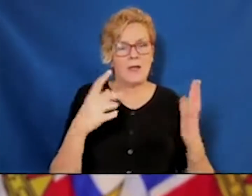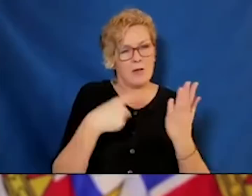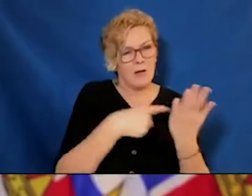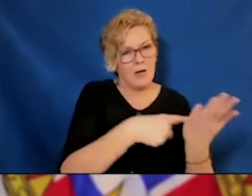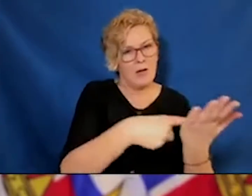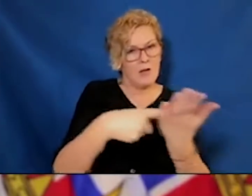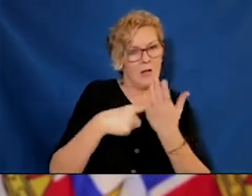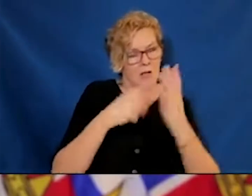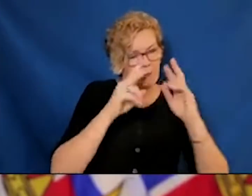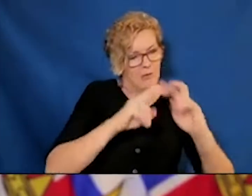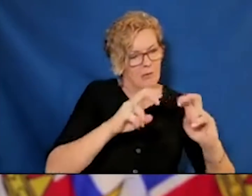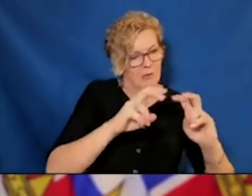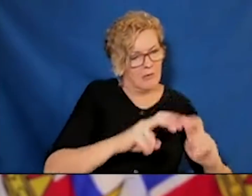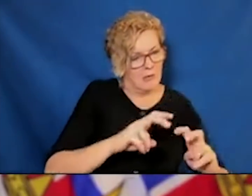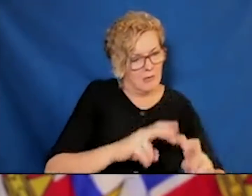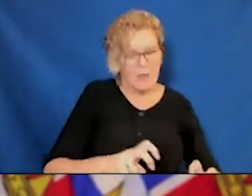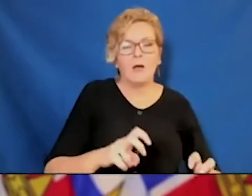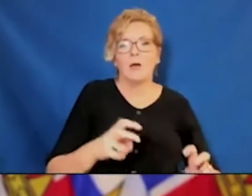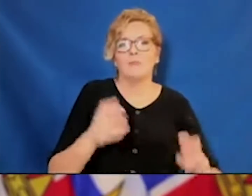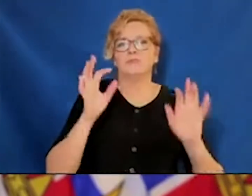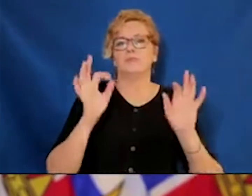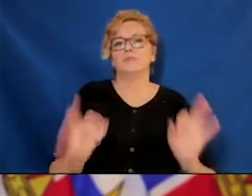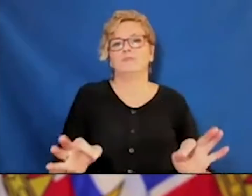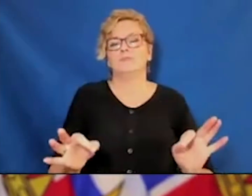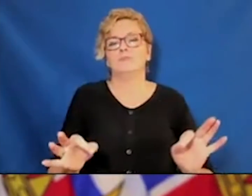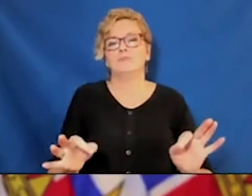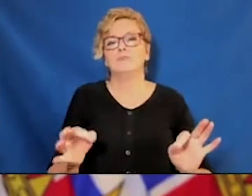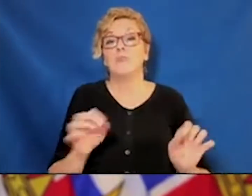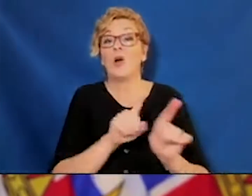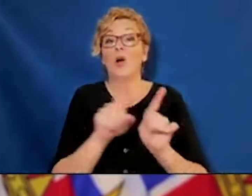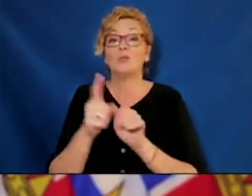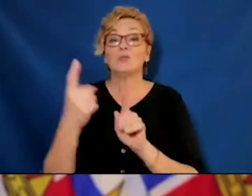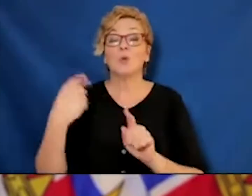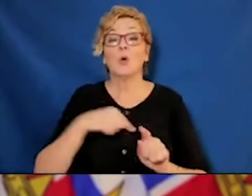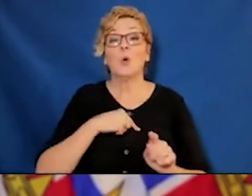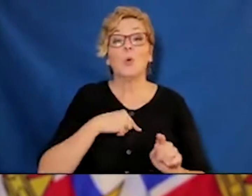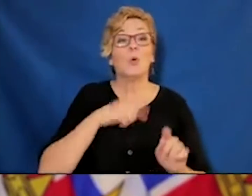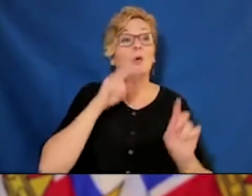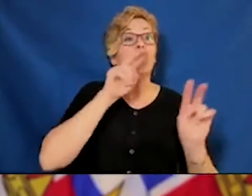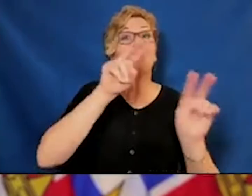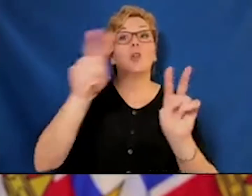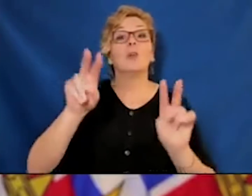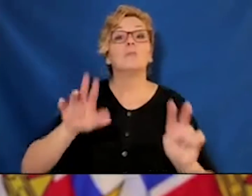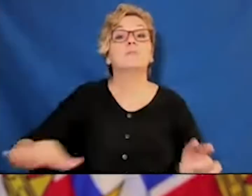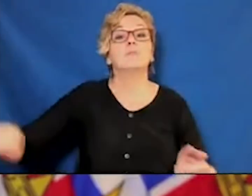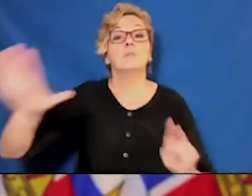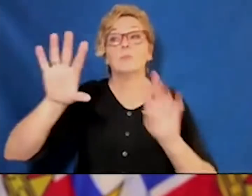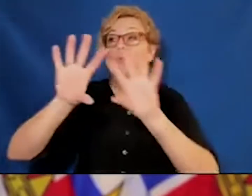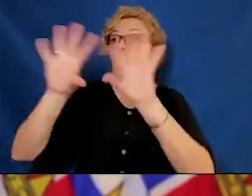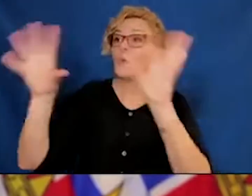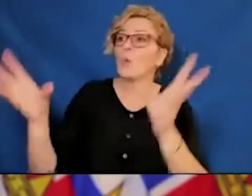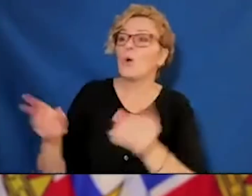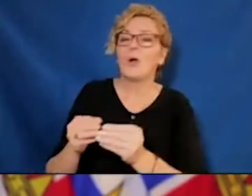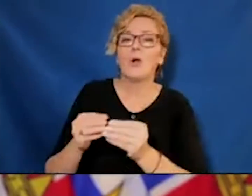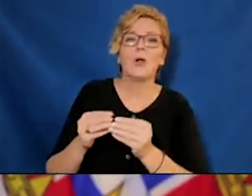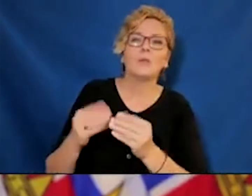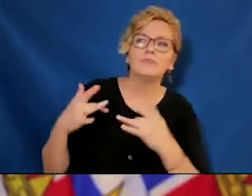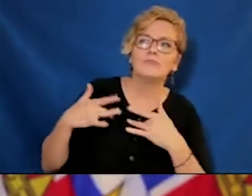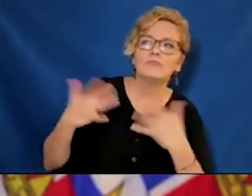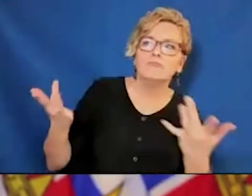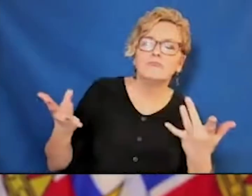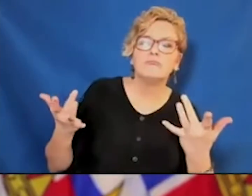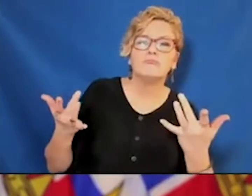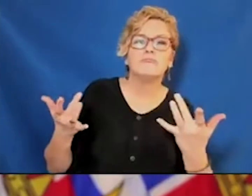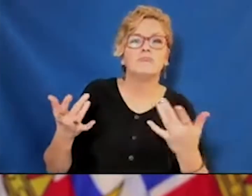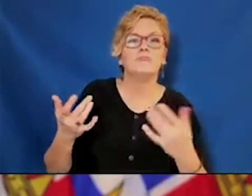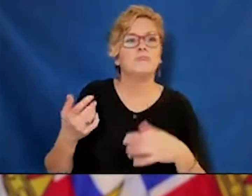world, where we are looking at vaccine effectiveness, how long that protection lasts. In the UK, when they are extending